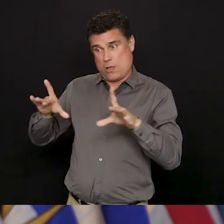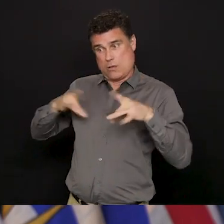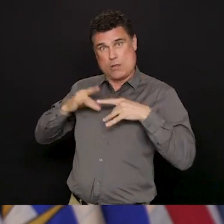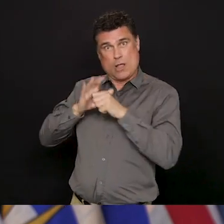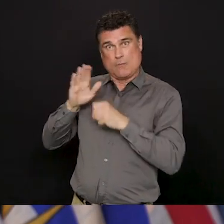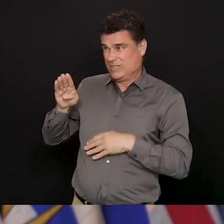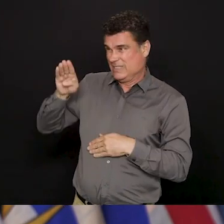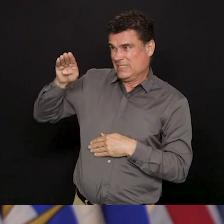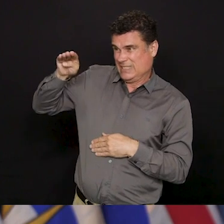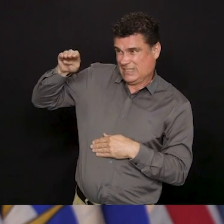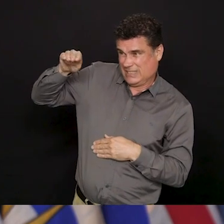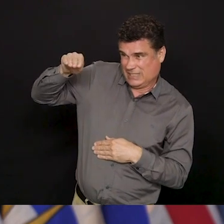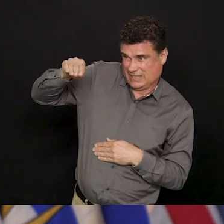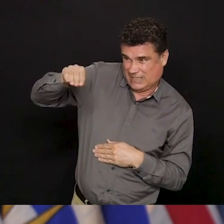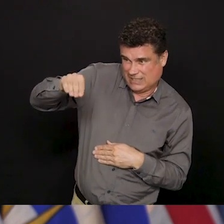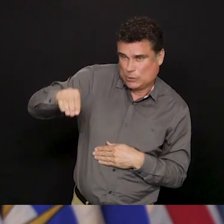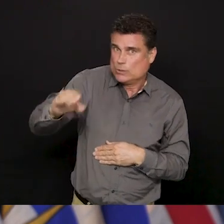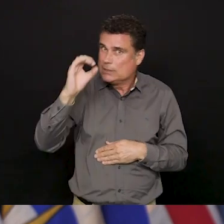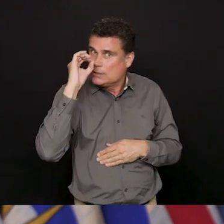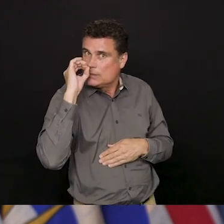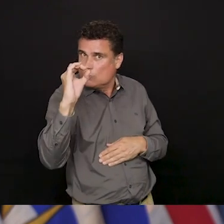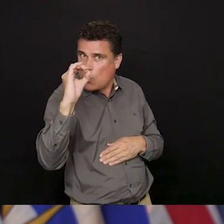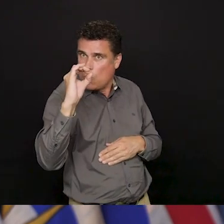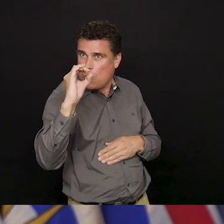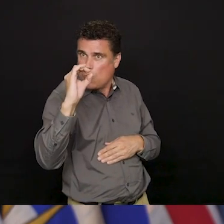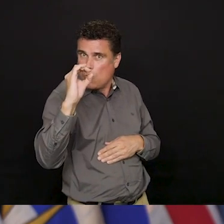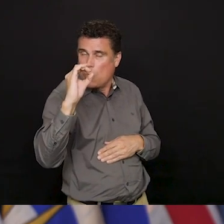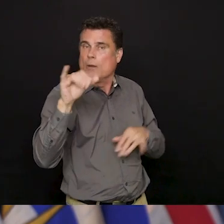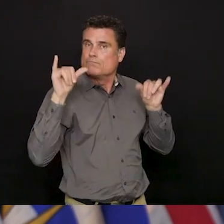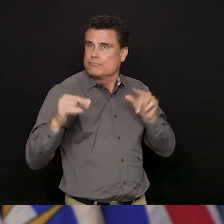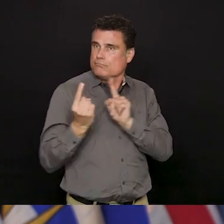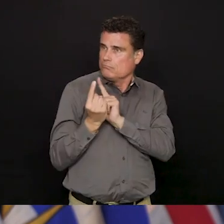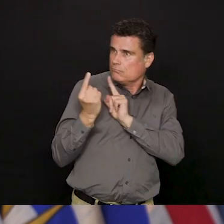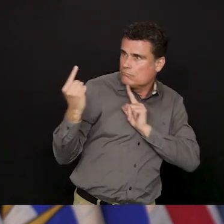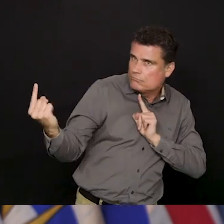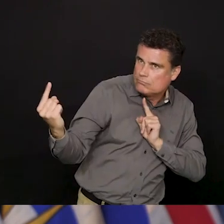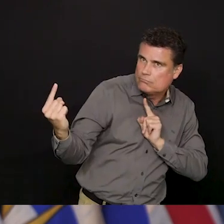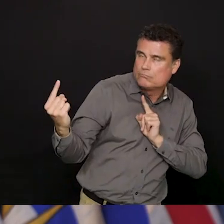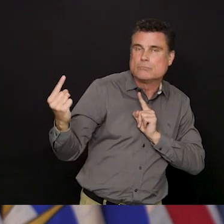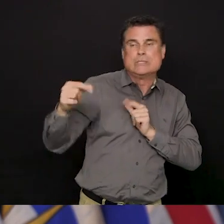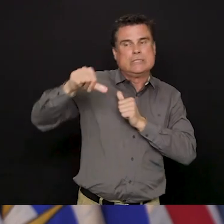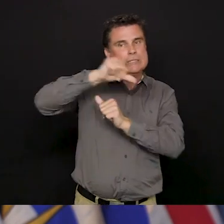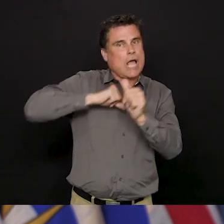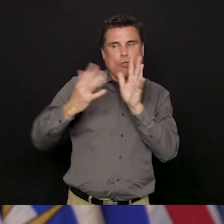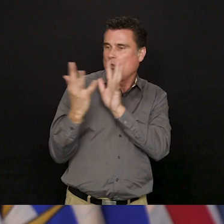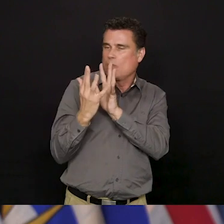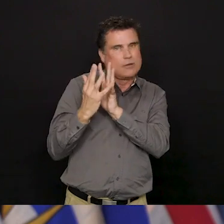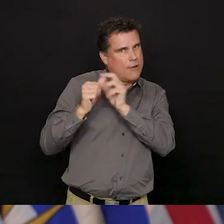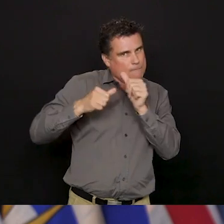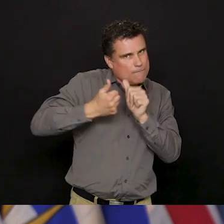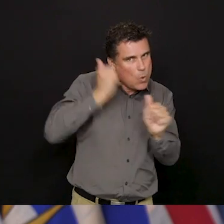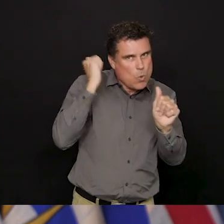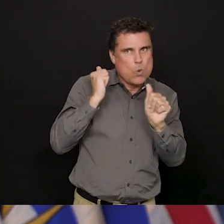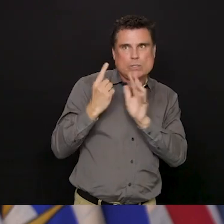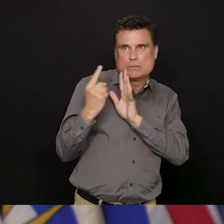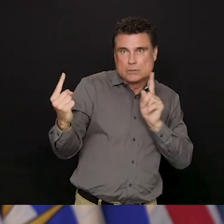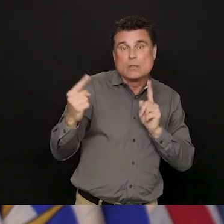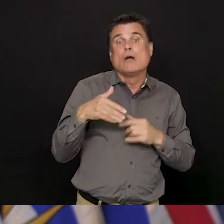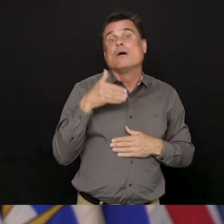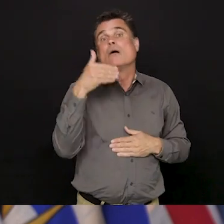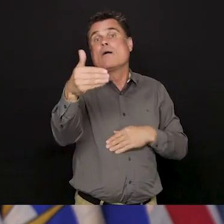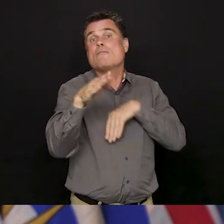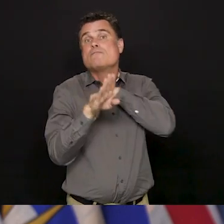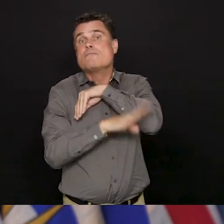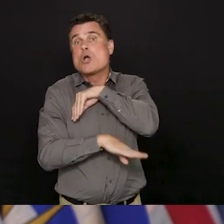we start to see other respiratory viruses again, it gets much more complicated for us. And that's when we're planning as